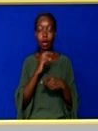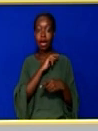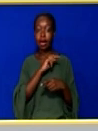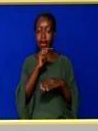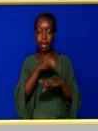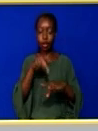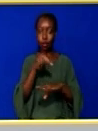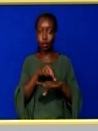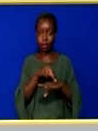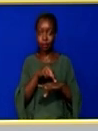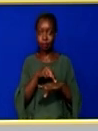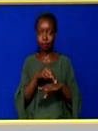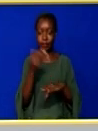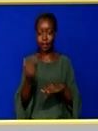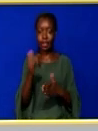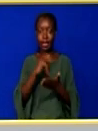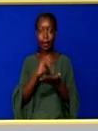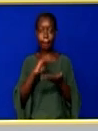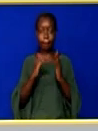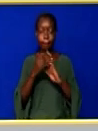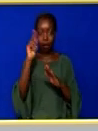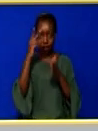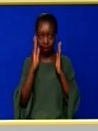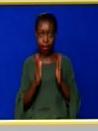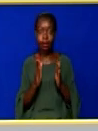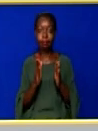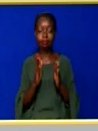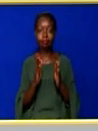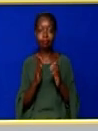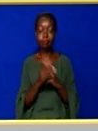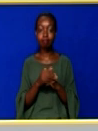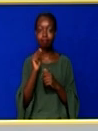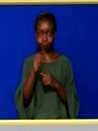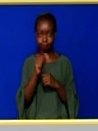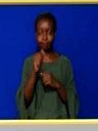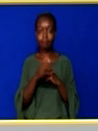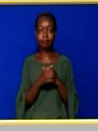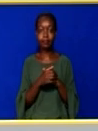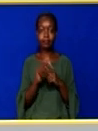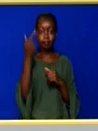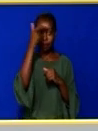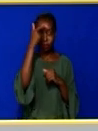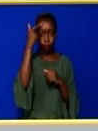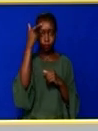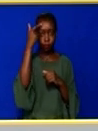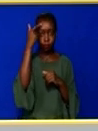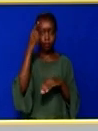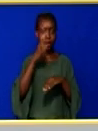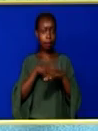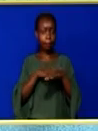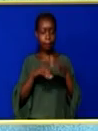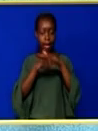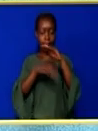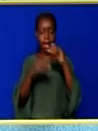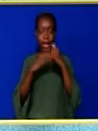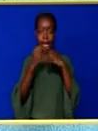nationality, that child automatically becomes a Kenyan citizen. Yes. Because as long as you are under 8 years,